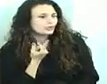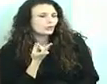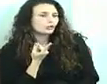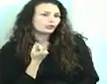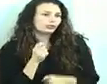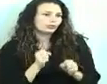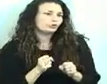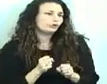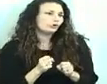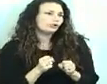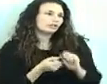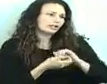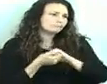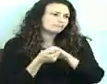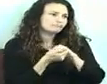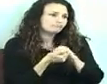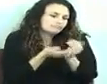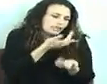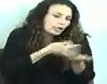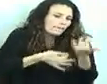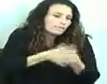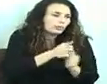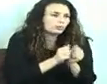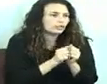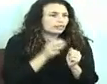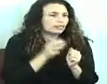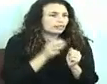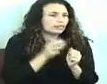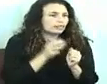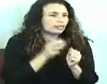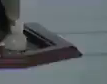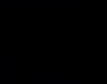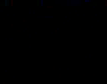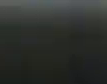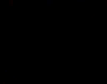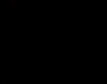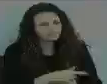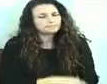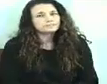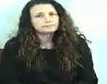can commune with us as we do communion in just a few minutes.